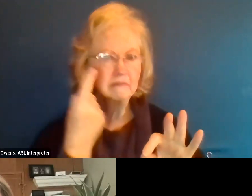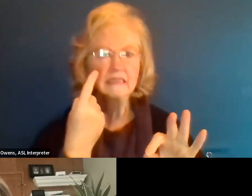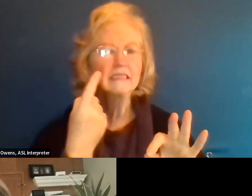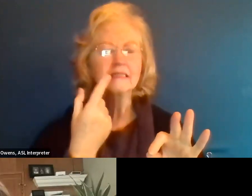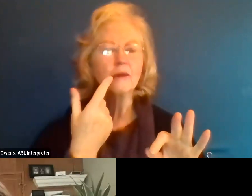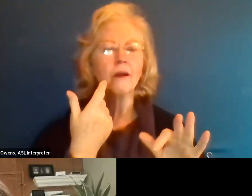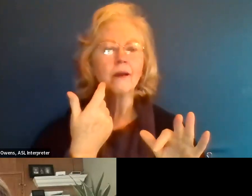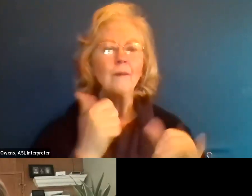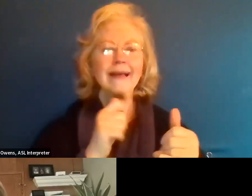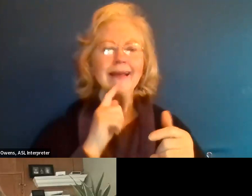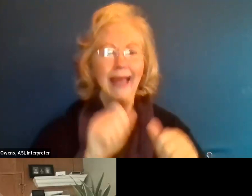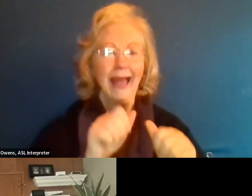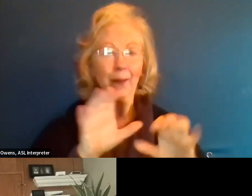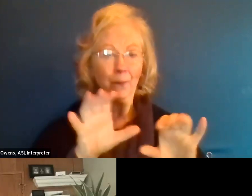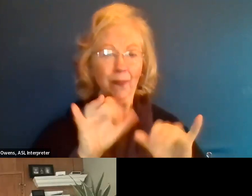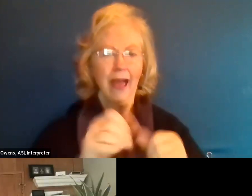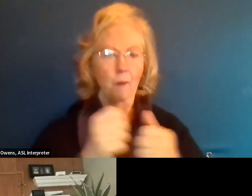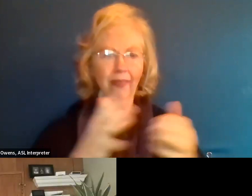least costly way to do that?